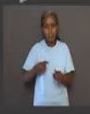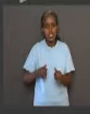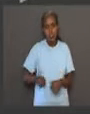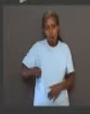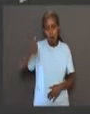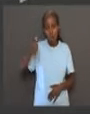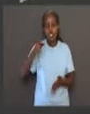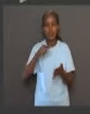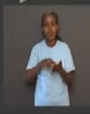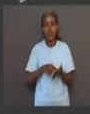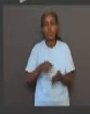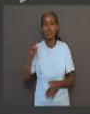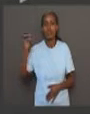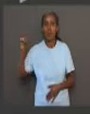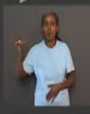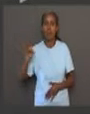point O.